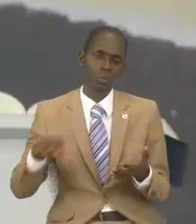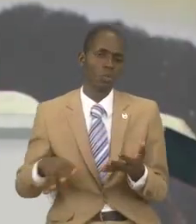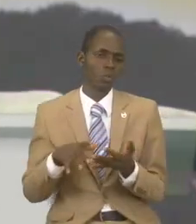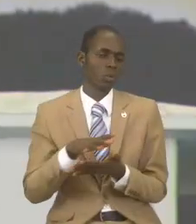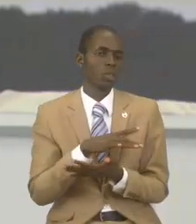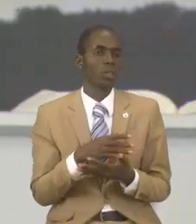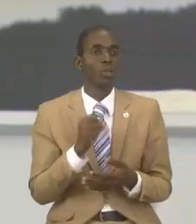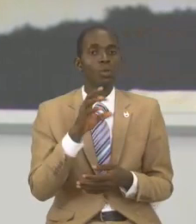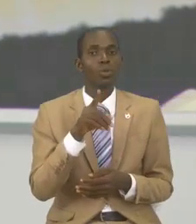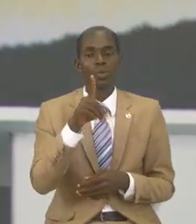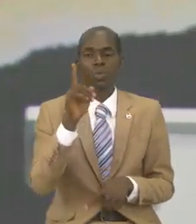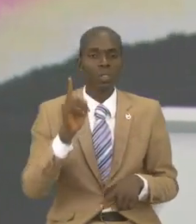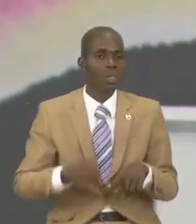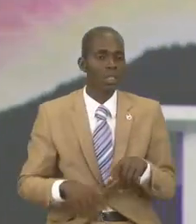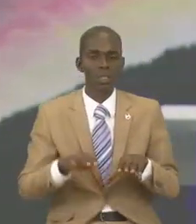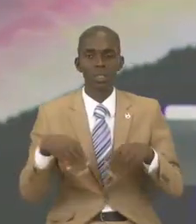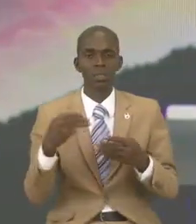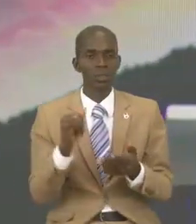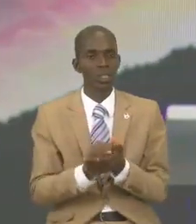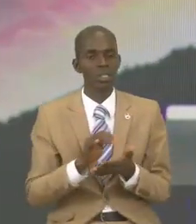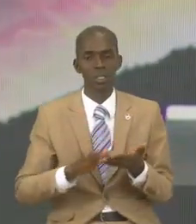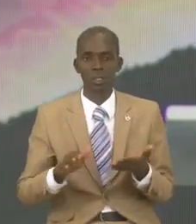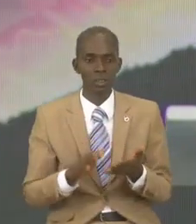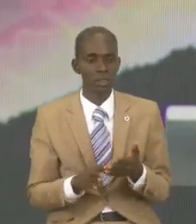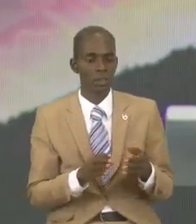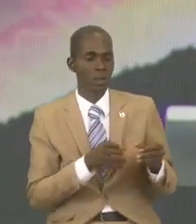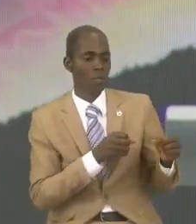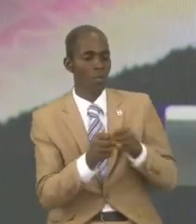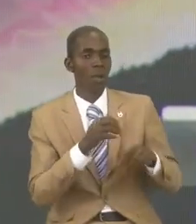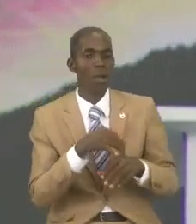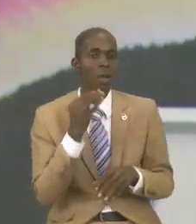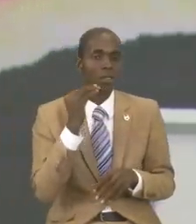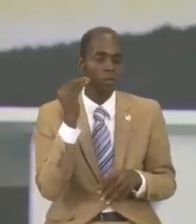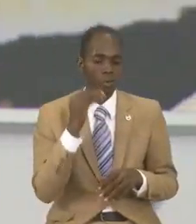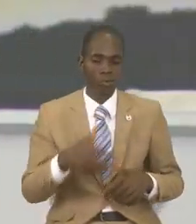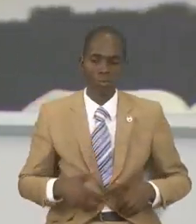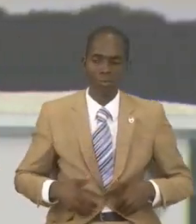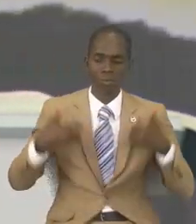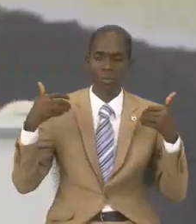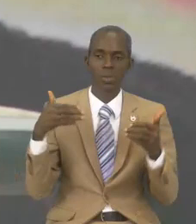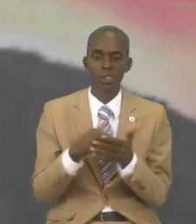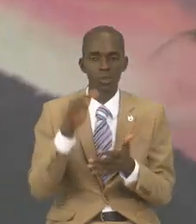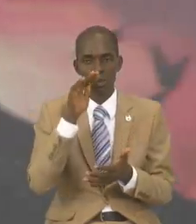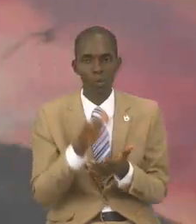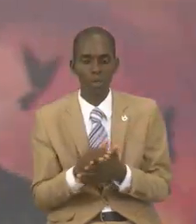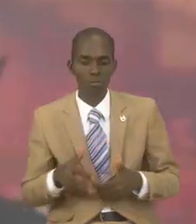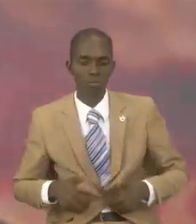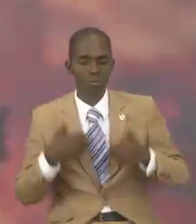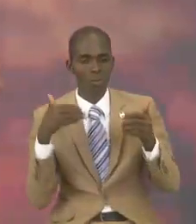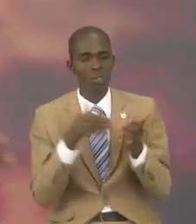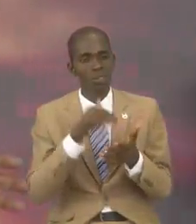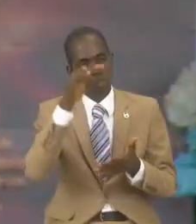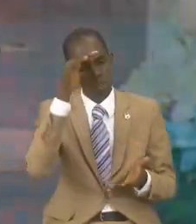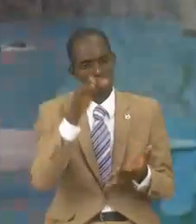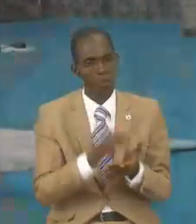cannot be having, fighting at home, getting angry at your wife, getting angry at your husband,